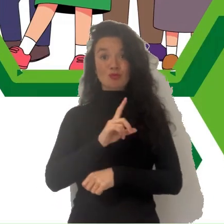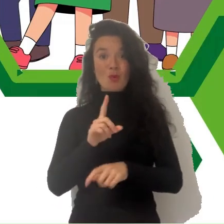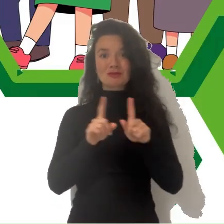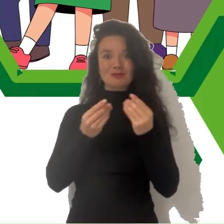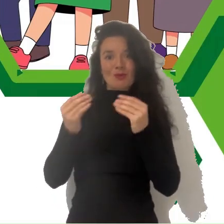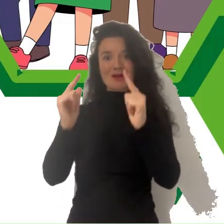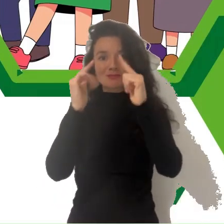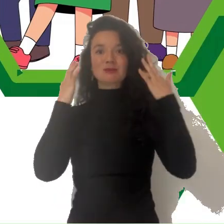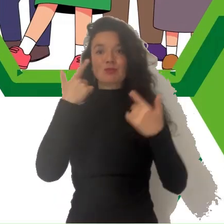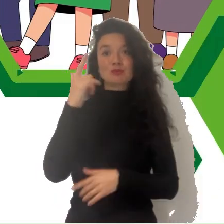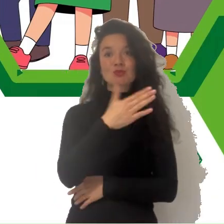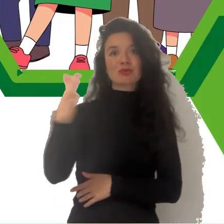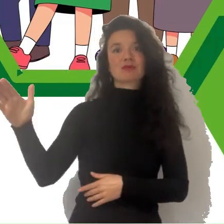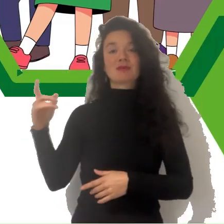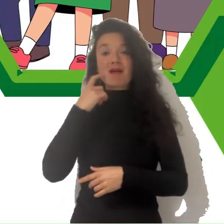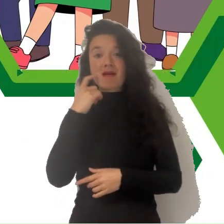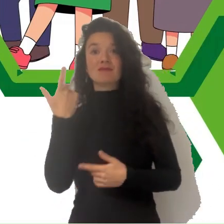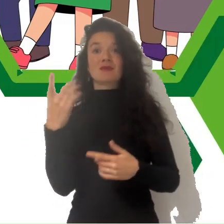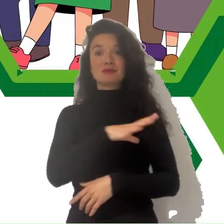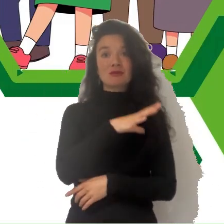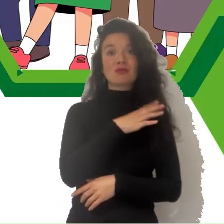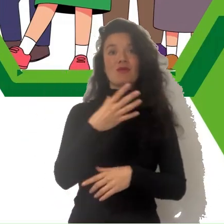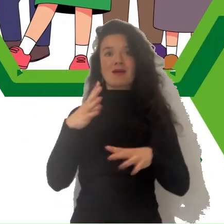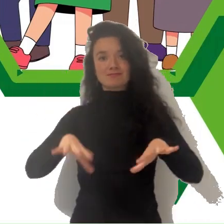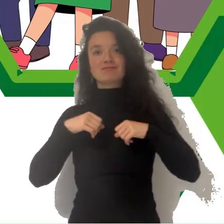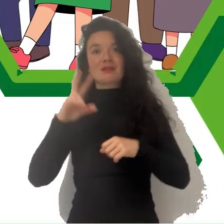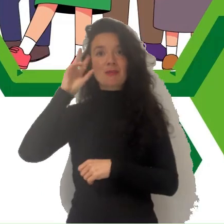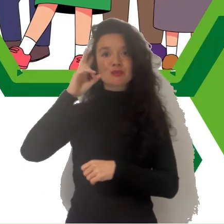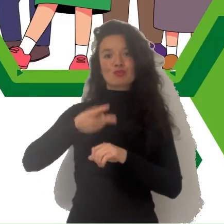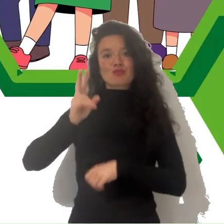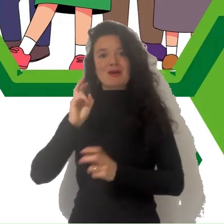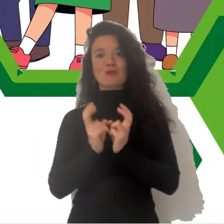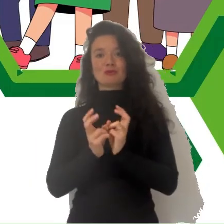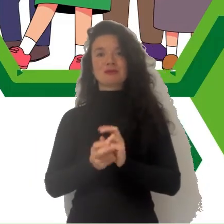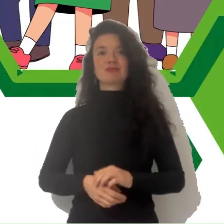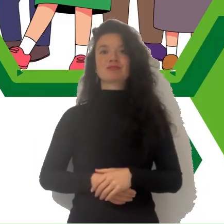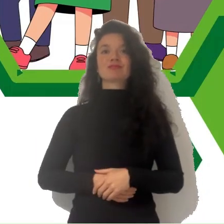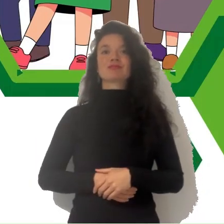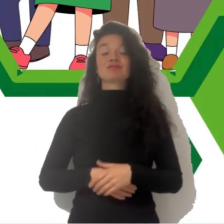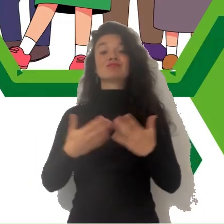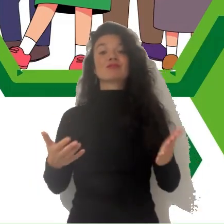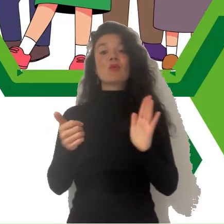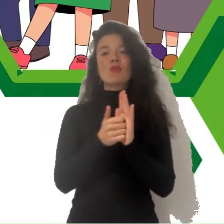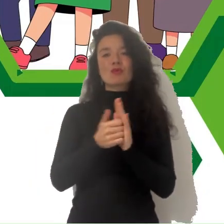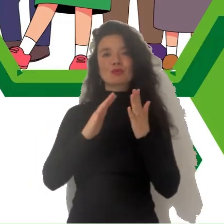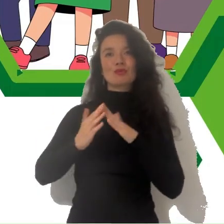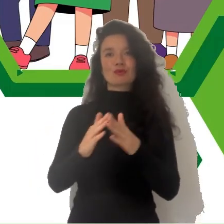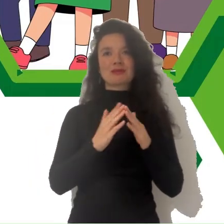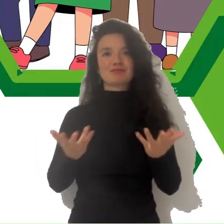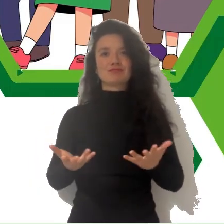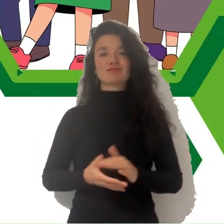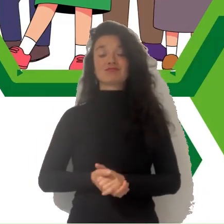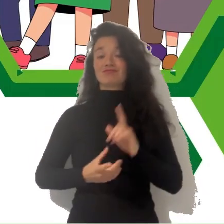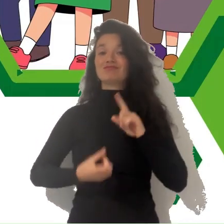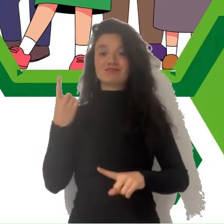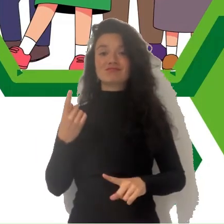like cleanups or tree plantings, advocate for sustainable practices, and